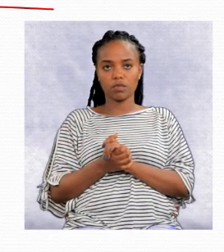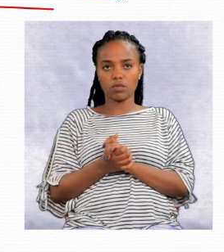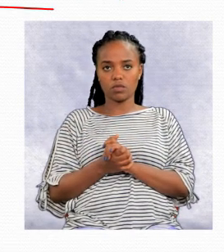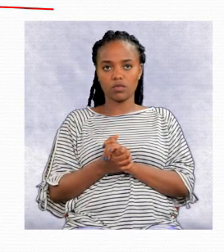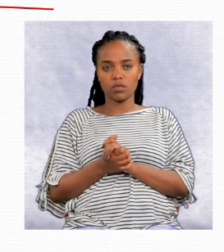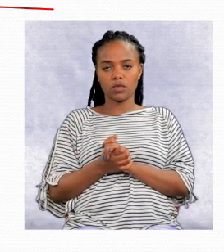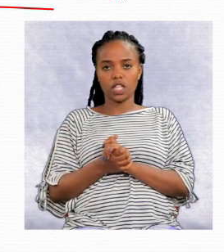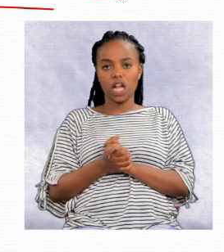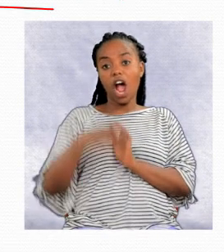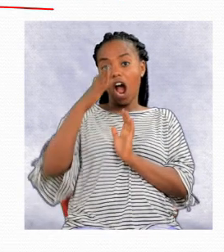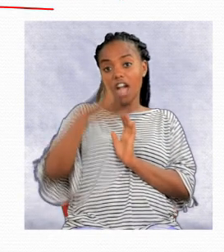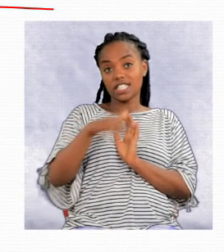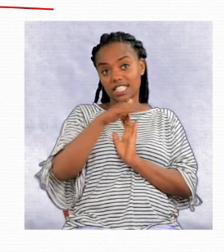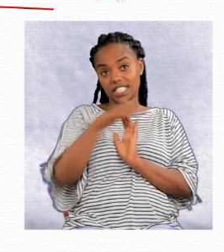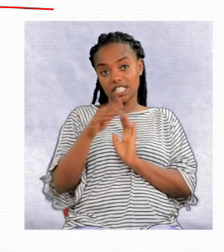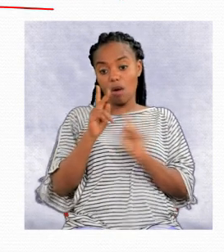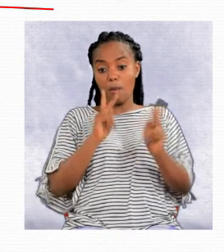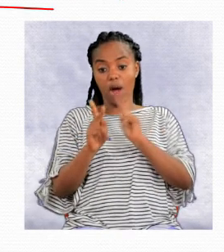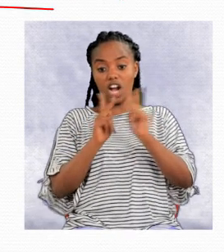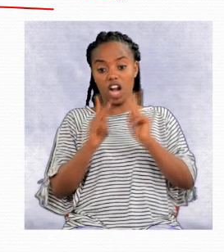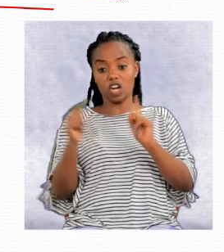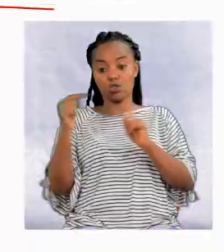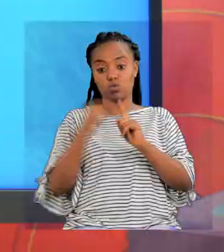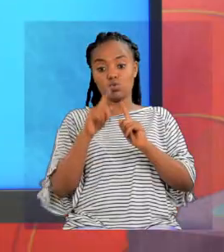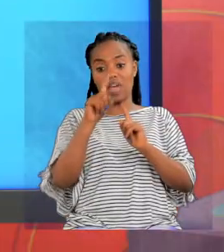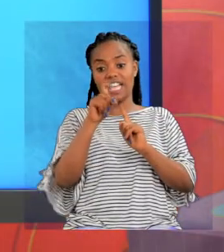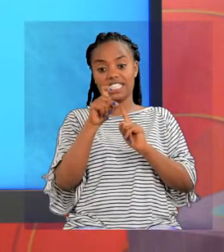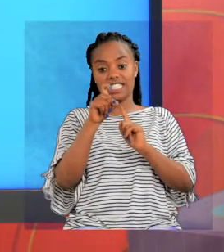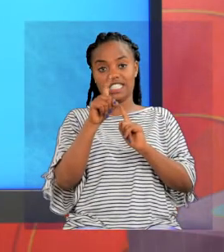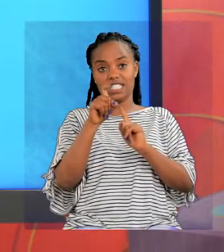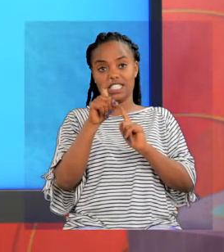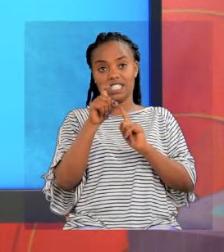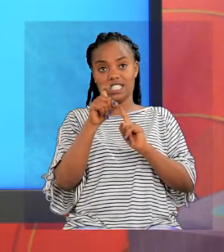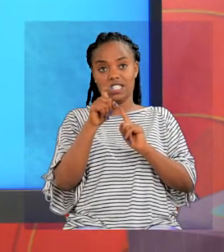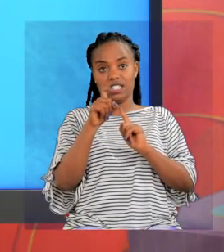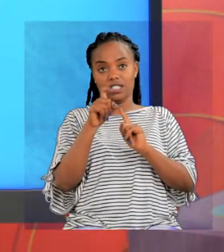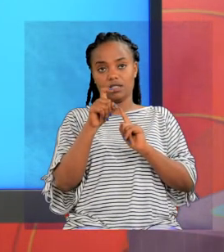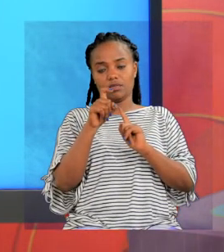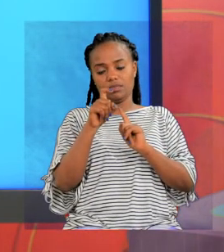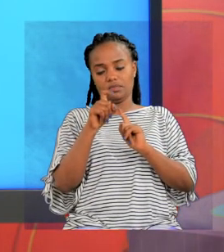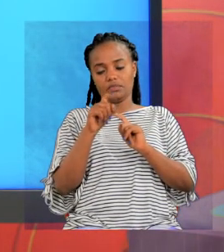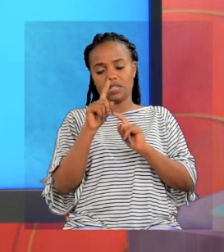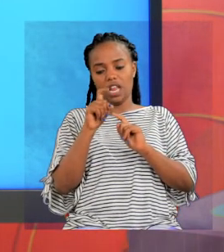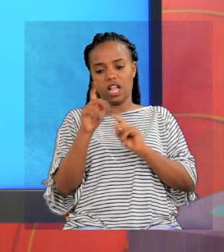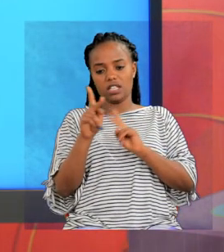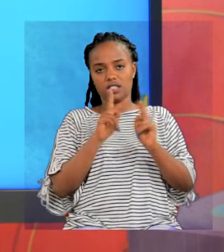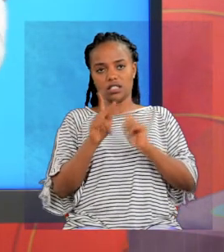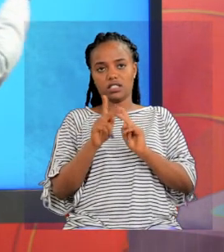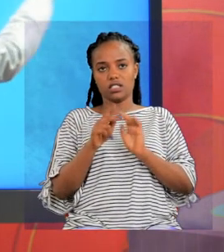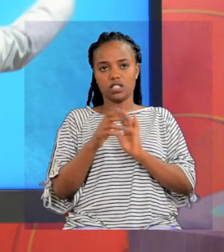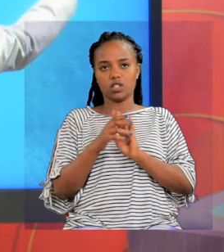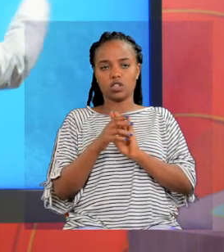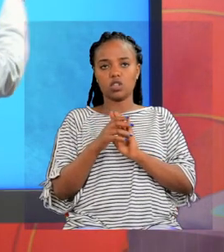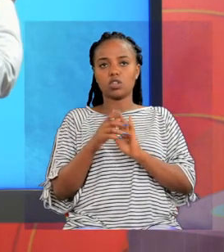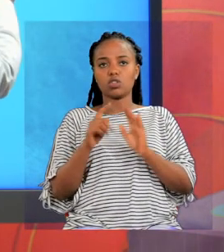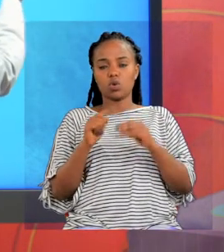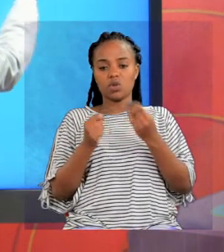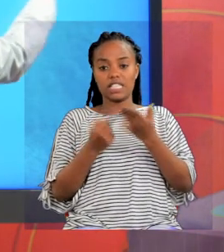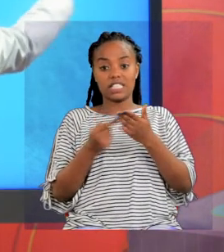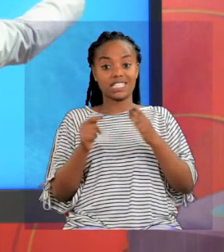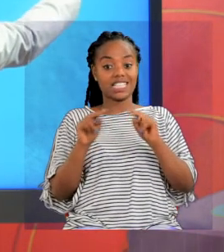Its axis is parallel to x-axis. The axis of this parabola passes through this. This is the